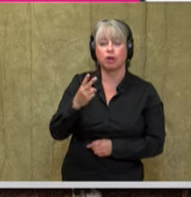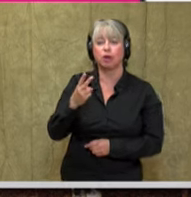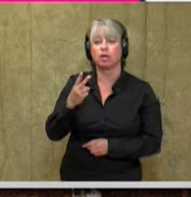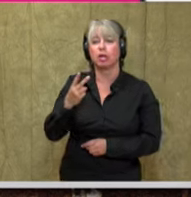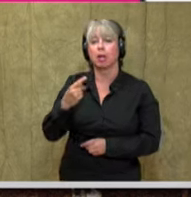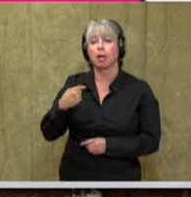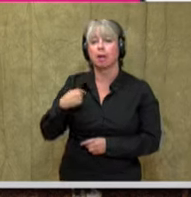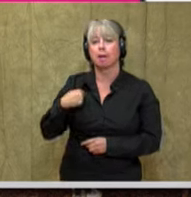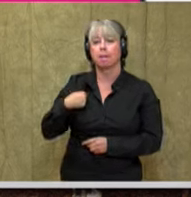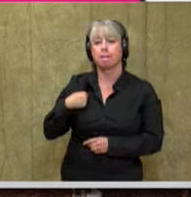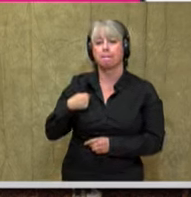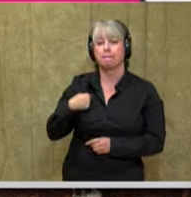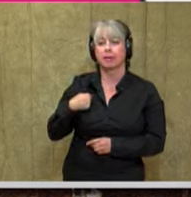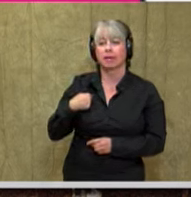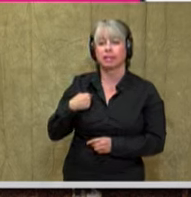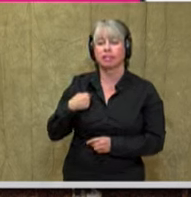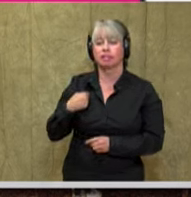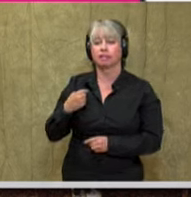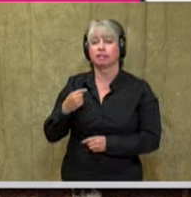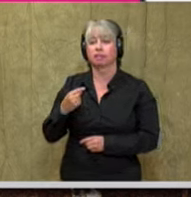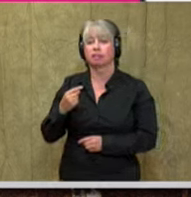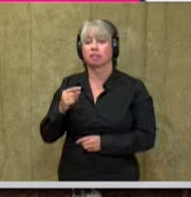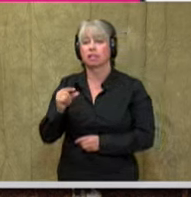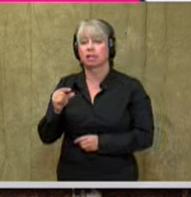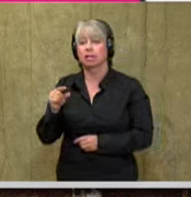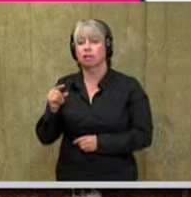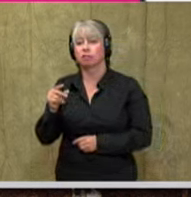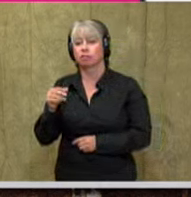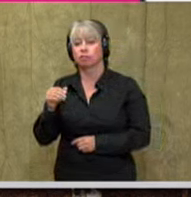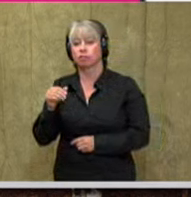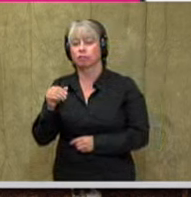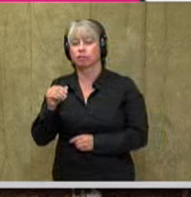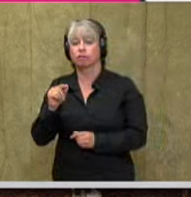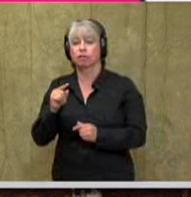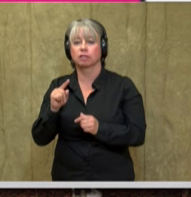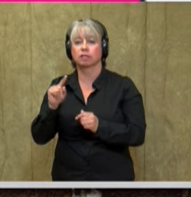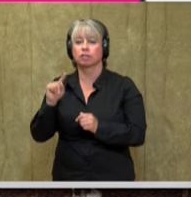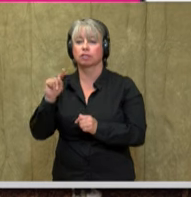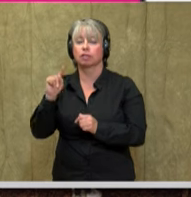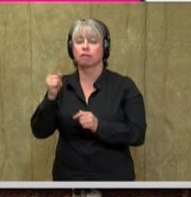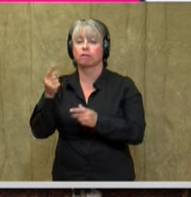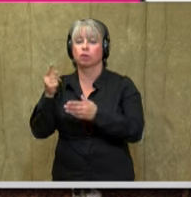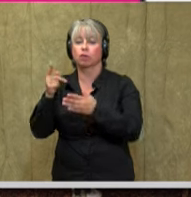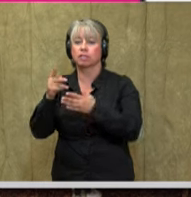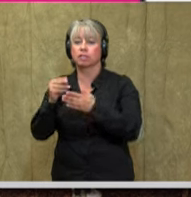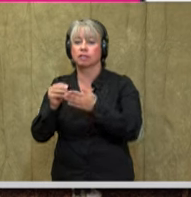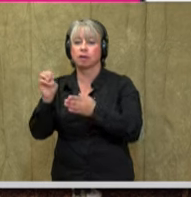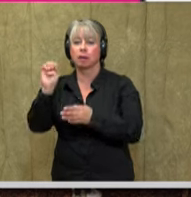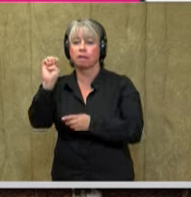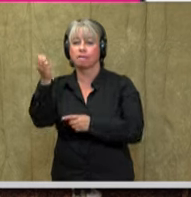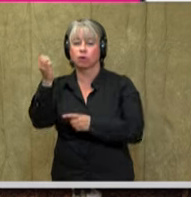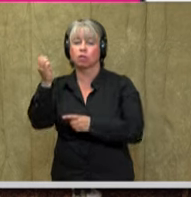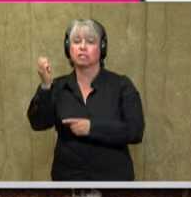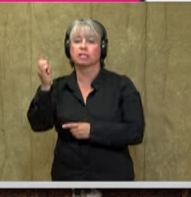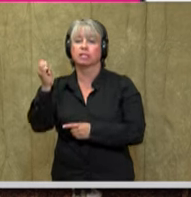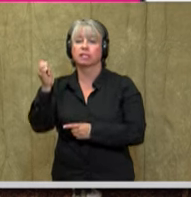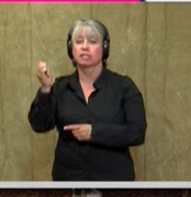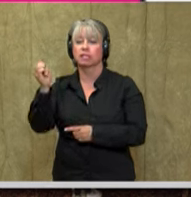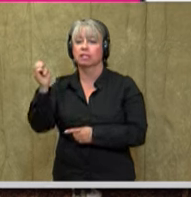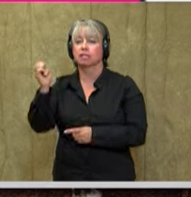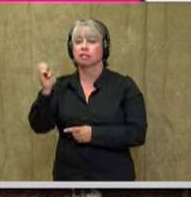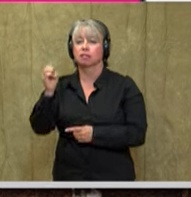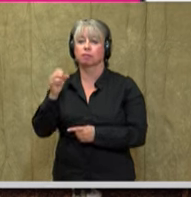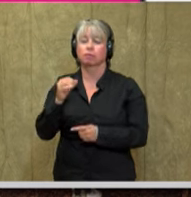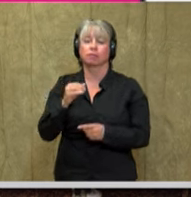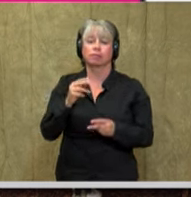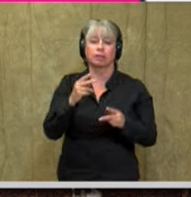units to the first power, so squared units, units to the first power, so that would be 3 units, inches times